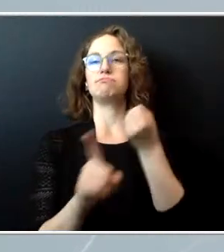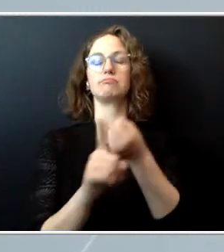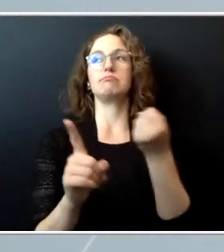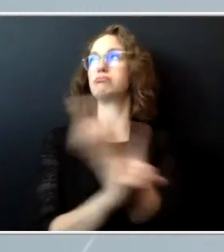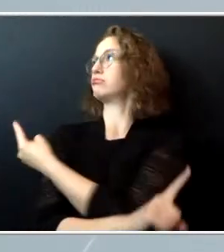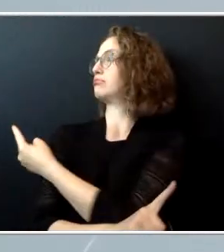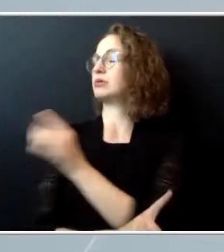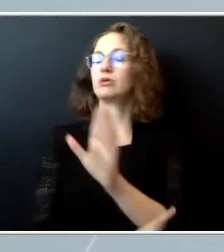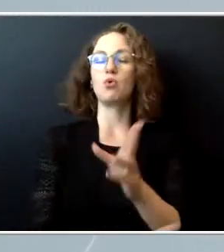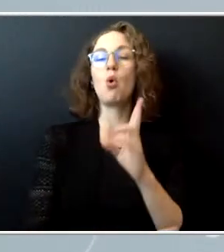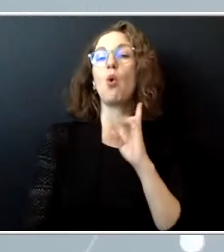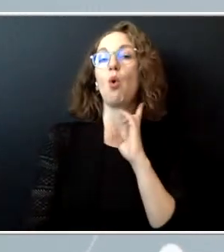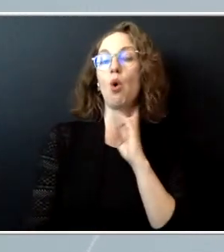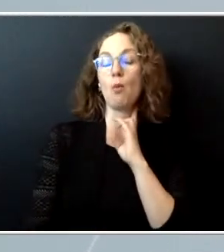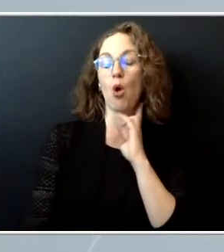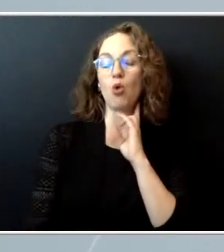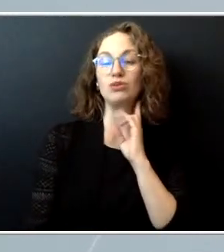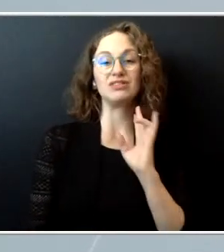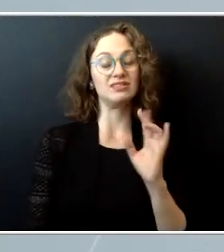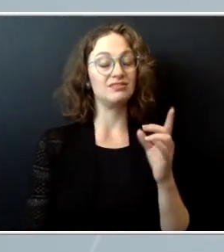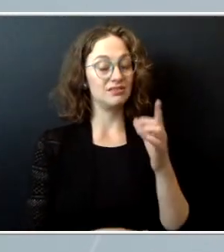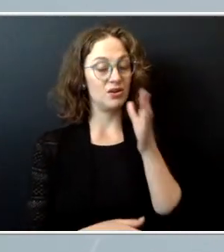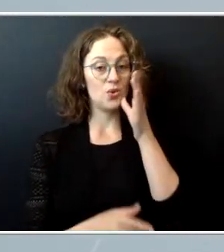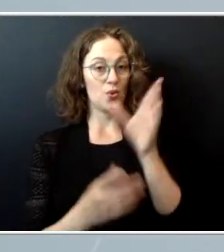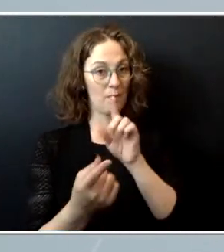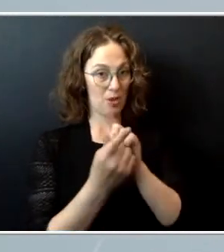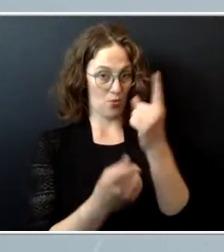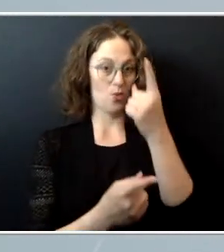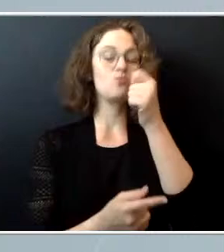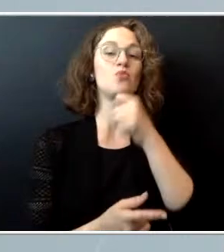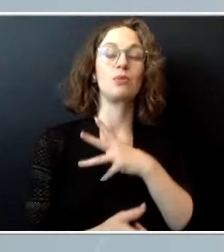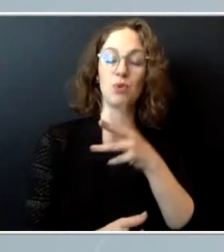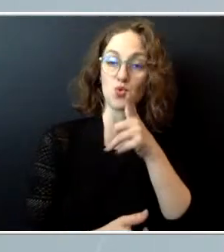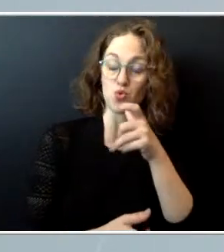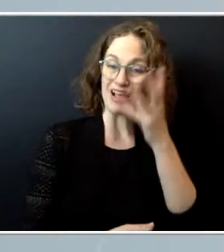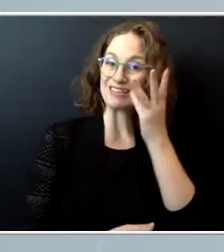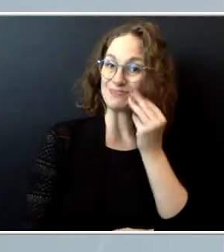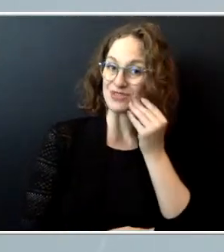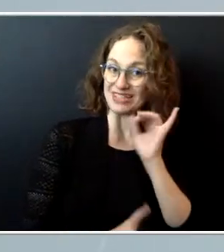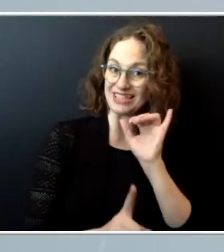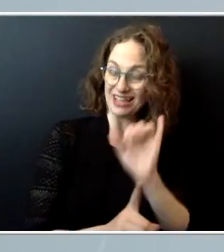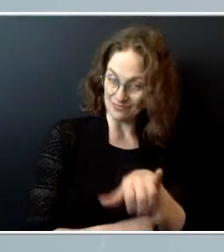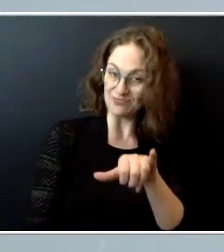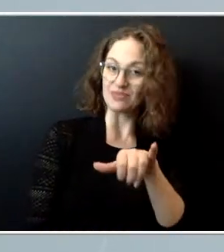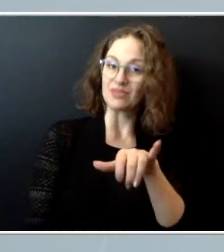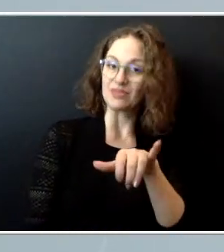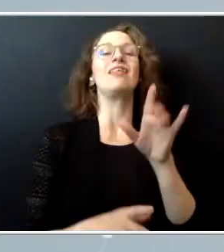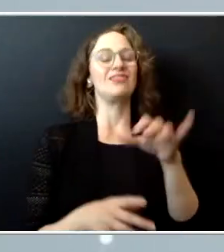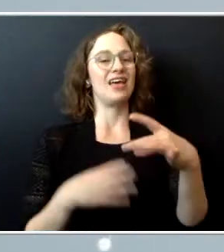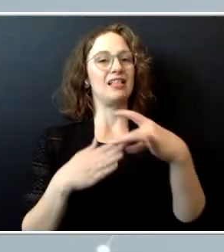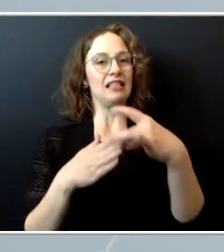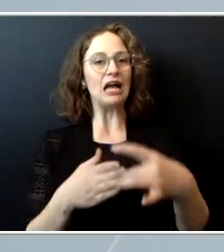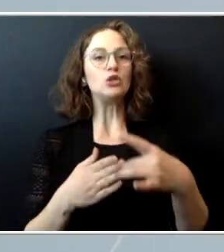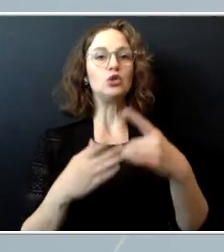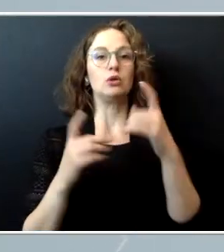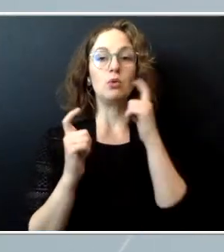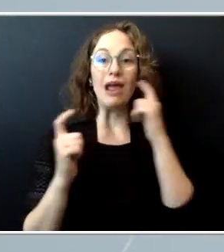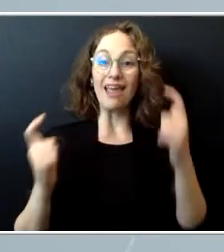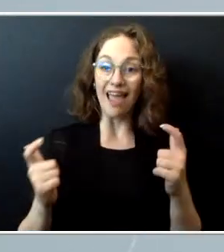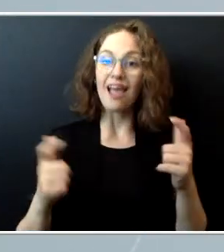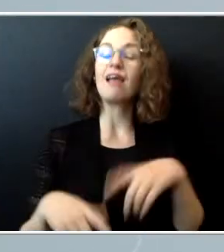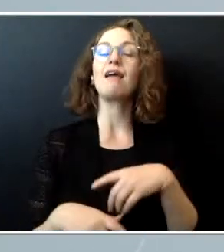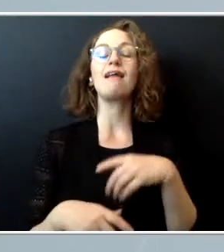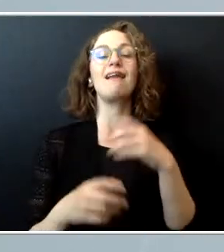surgical procedure that went up her nose and into her brain. We'll explain why it's so important to find the right doctor